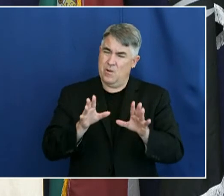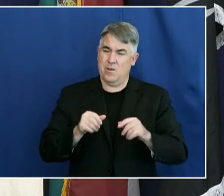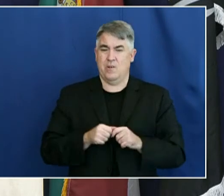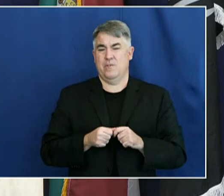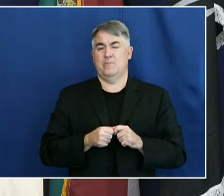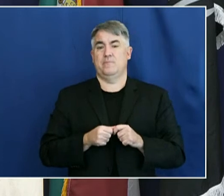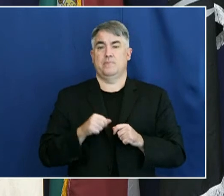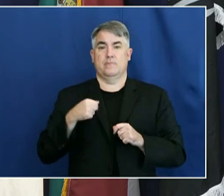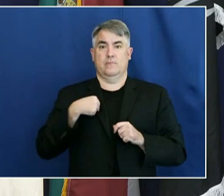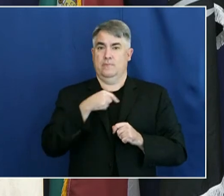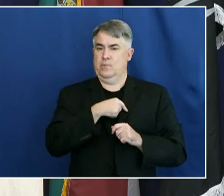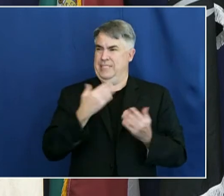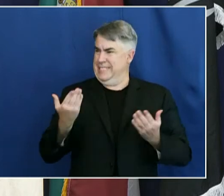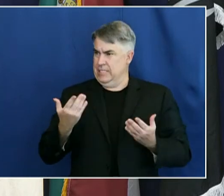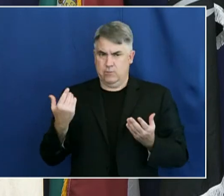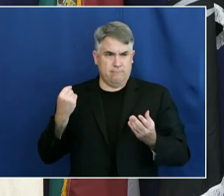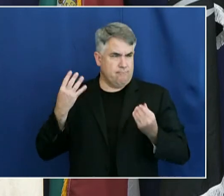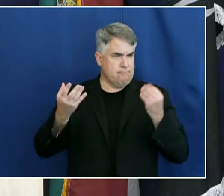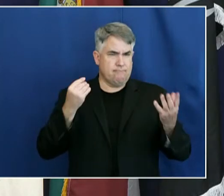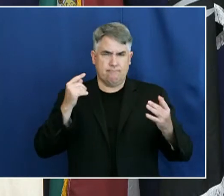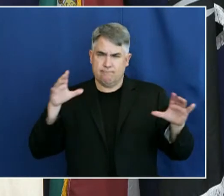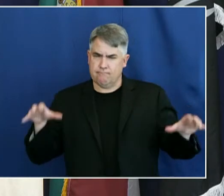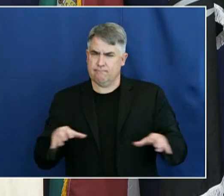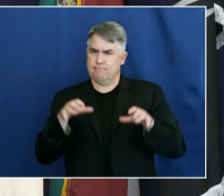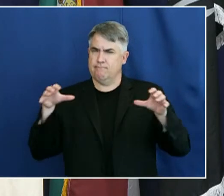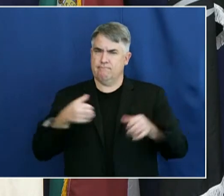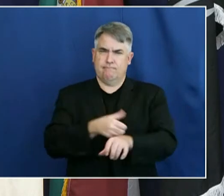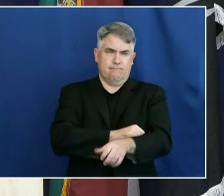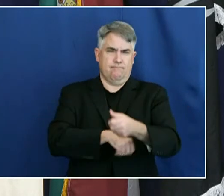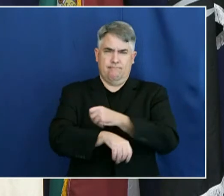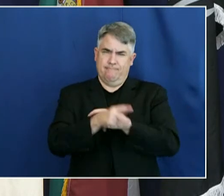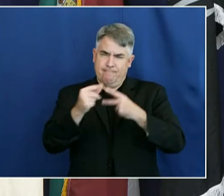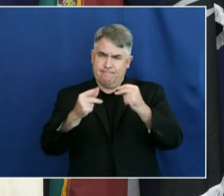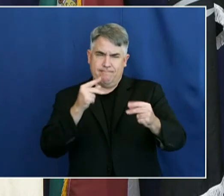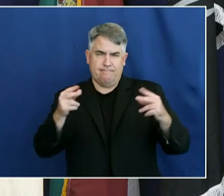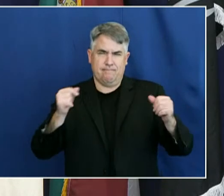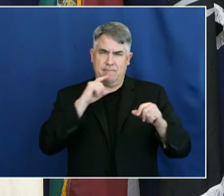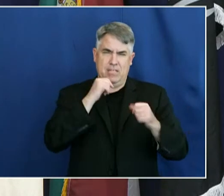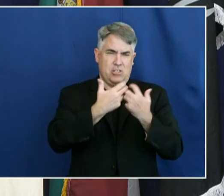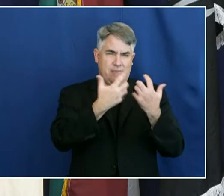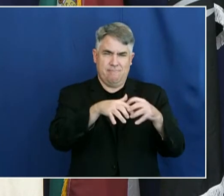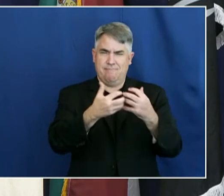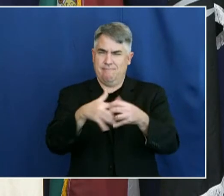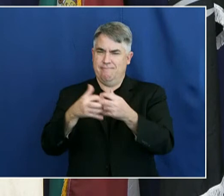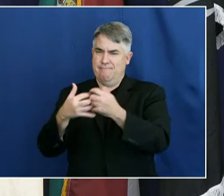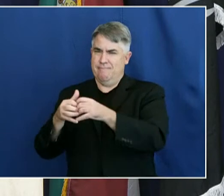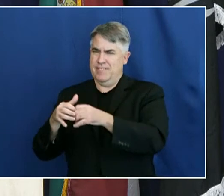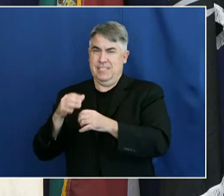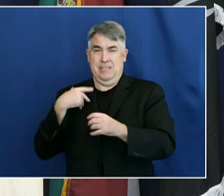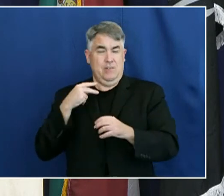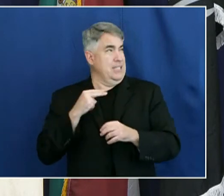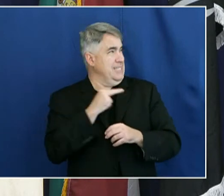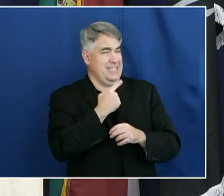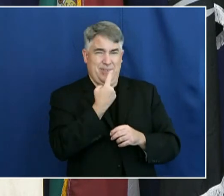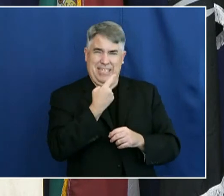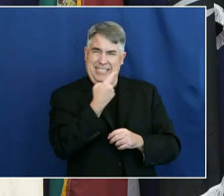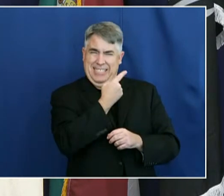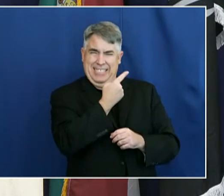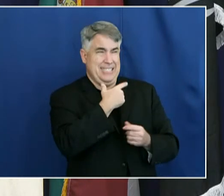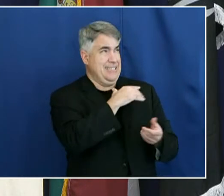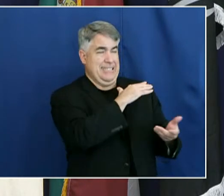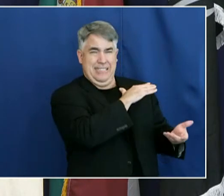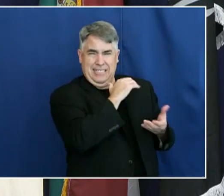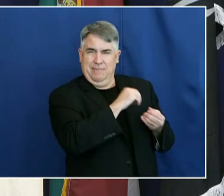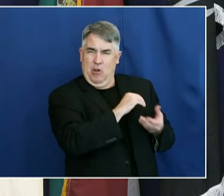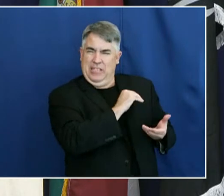leader and do well, and we're hopeful as the supplies increase, we will be able to move even faster. I